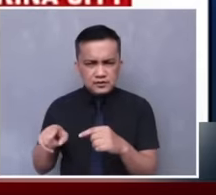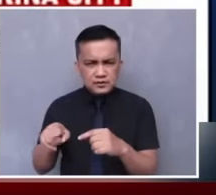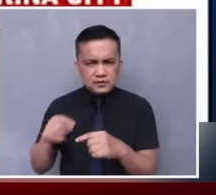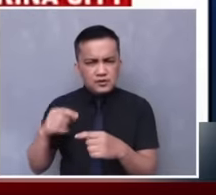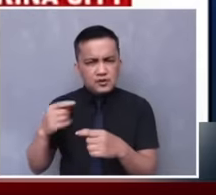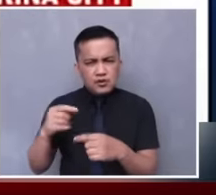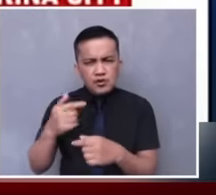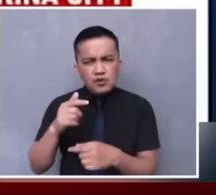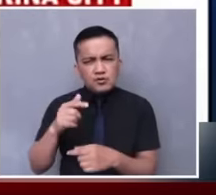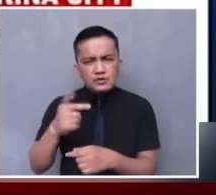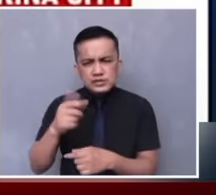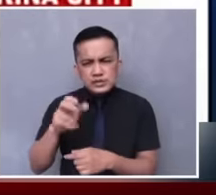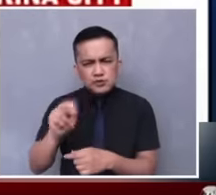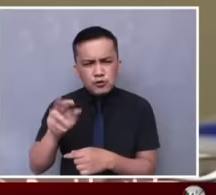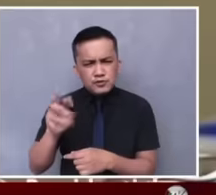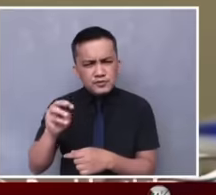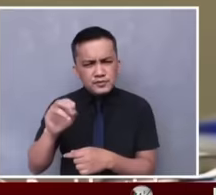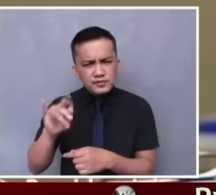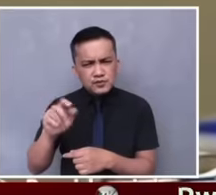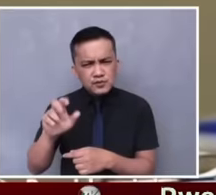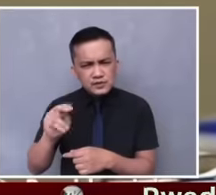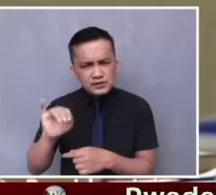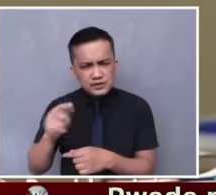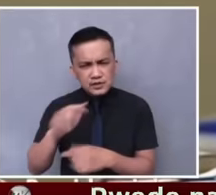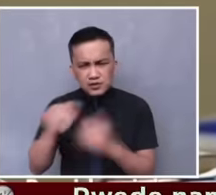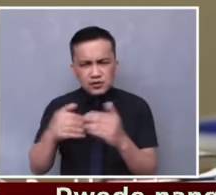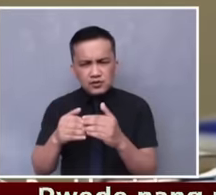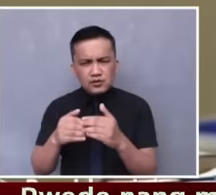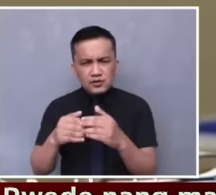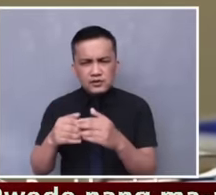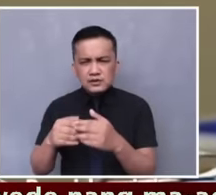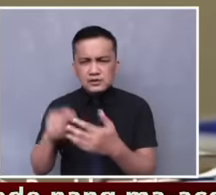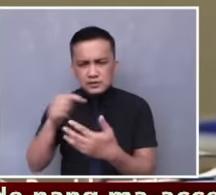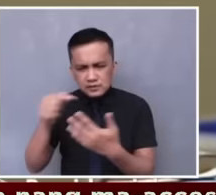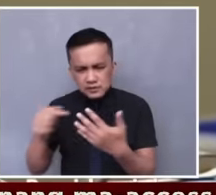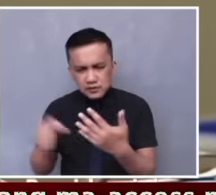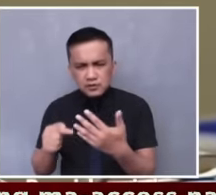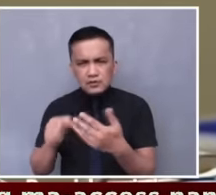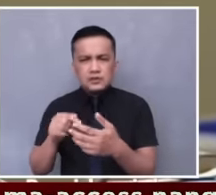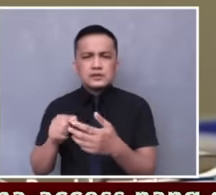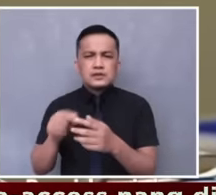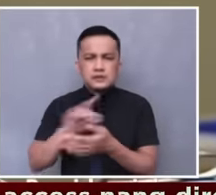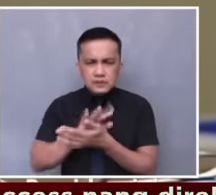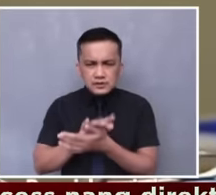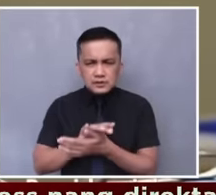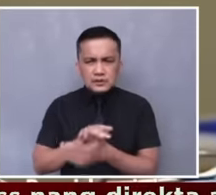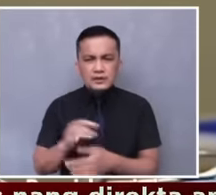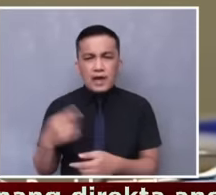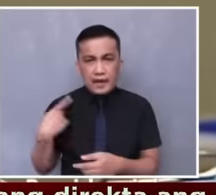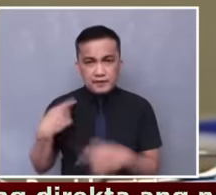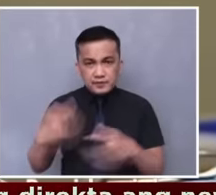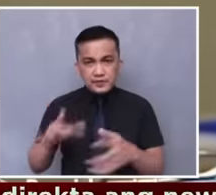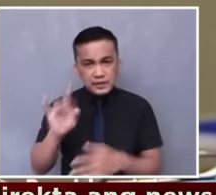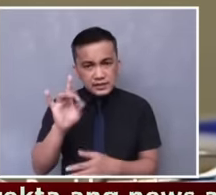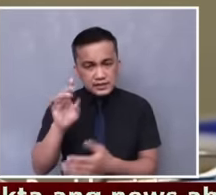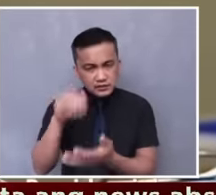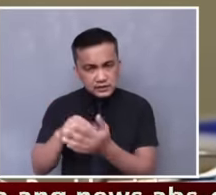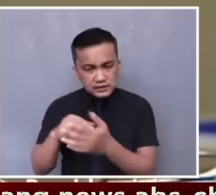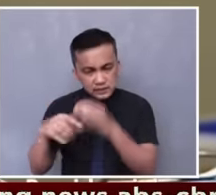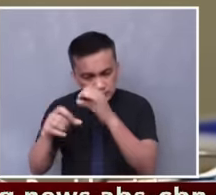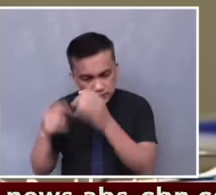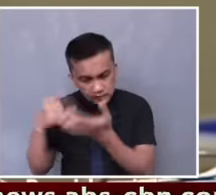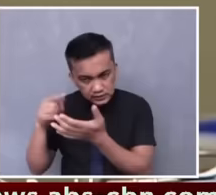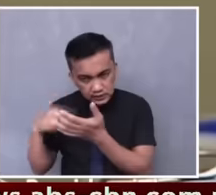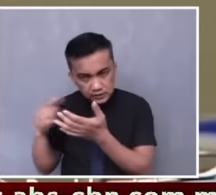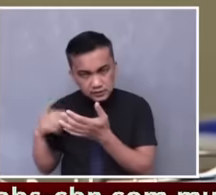on all the cases. We have already done about 18,000 whole genome sequences and binalikan po natin yung